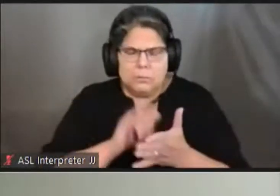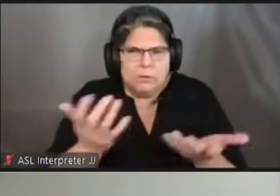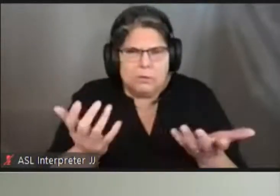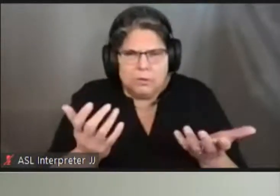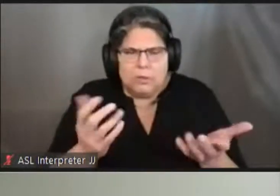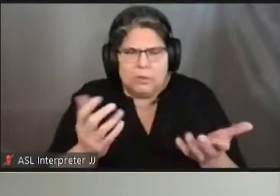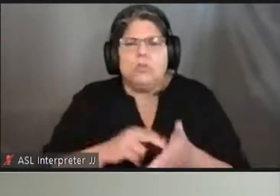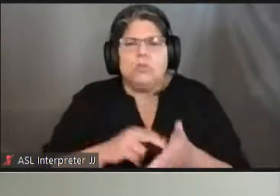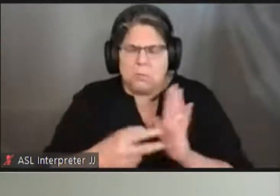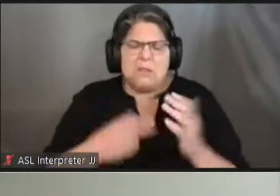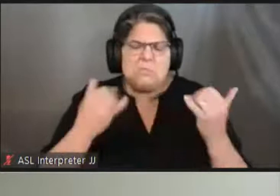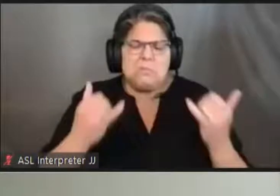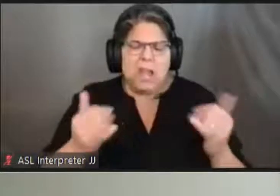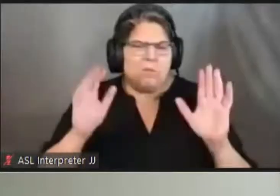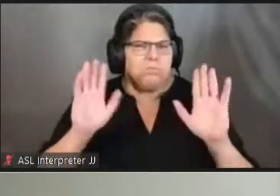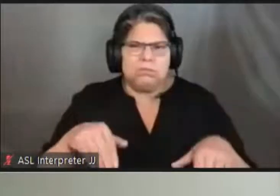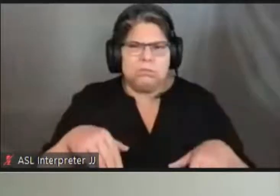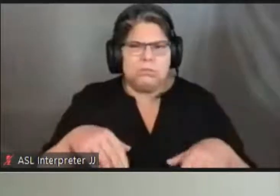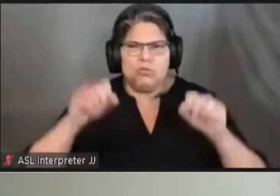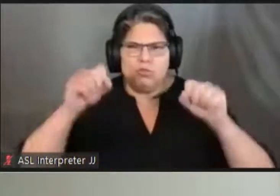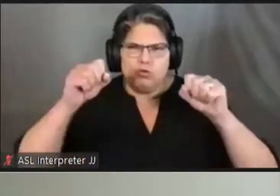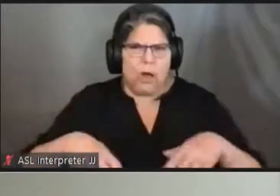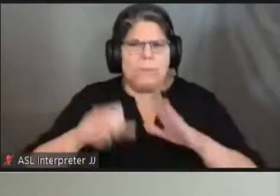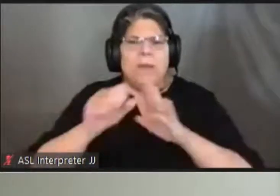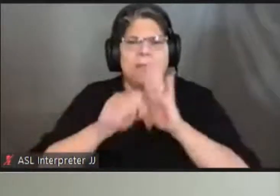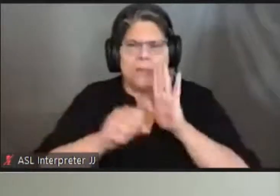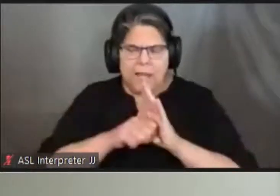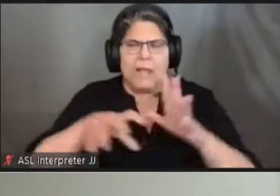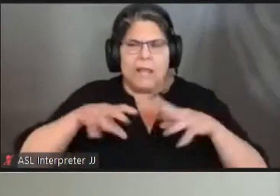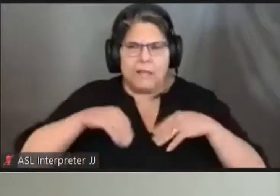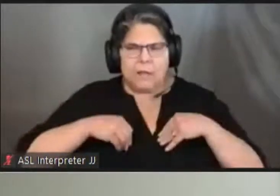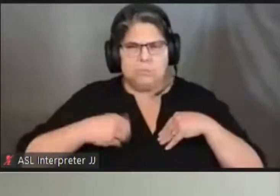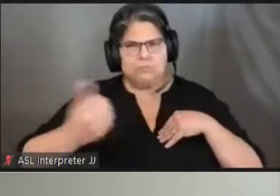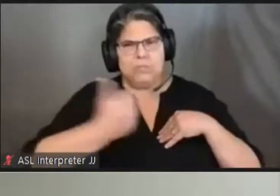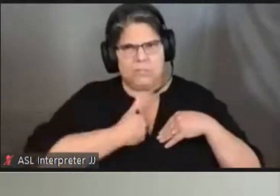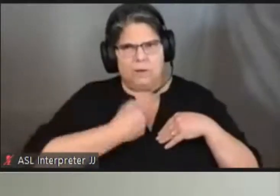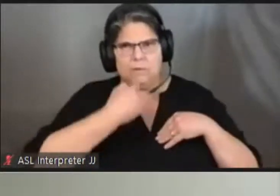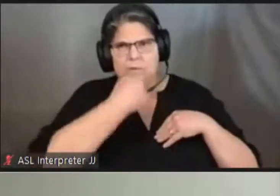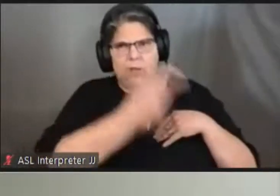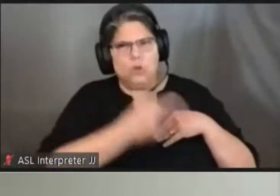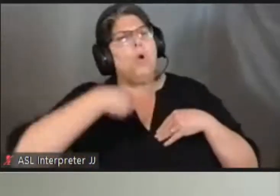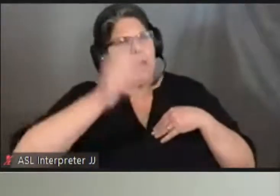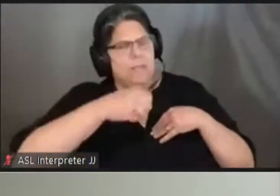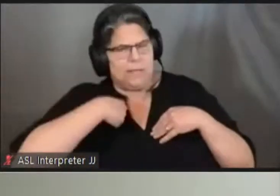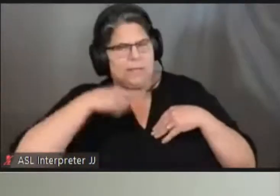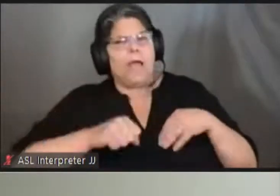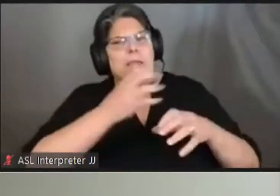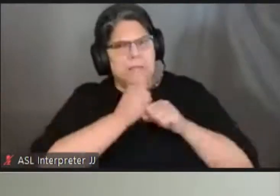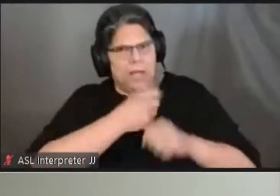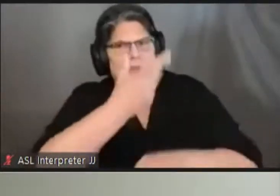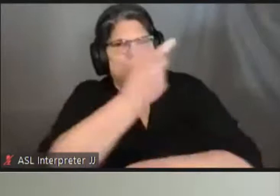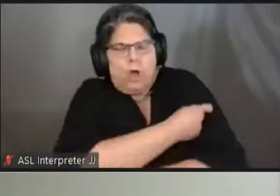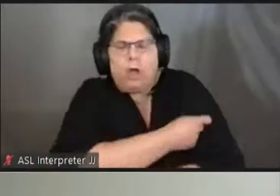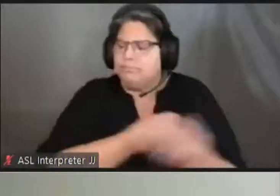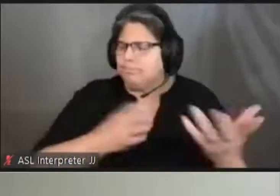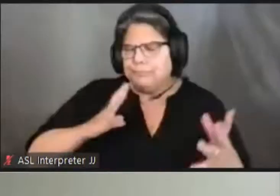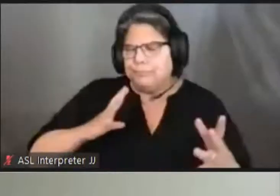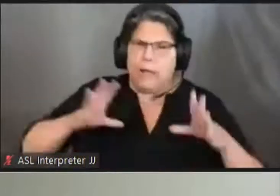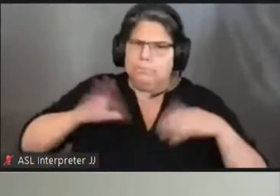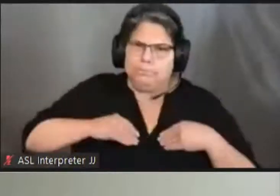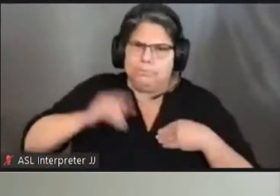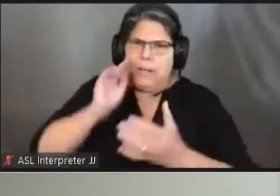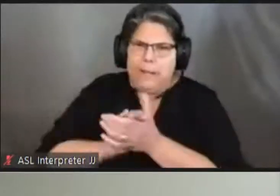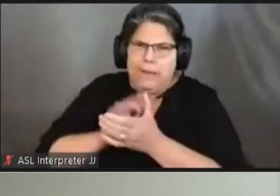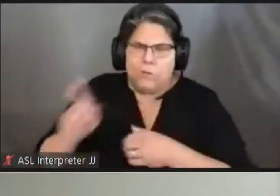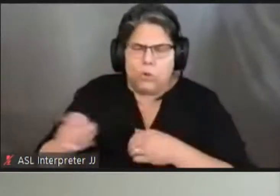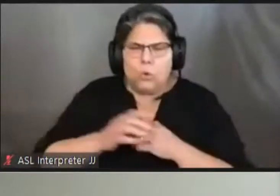with self-attestation. And we're really trying to break down all the barriers that anyone has for getting a